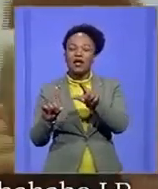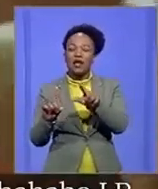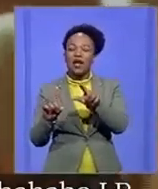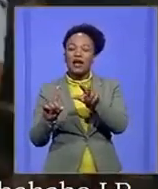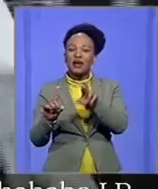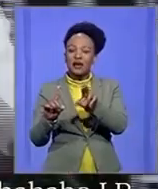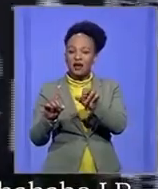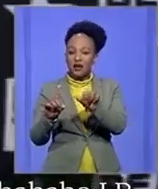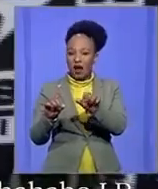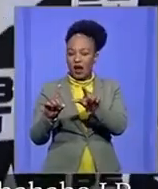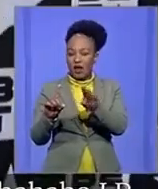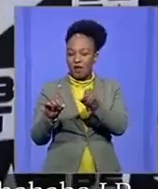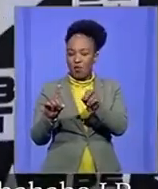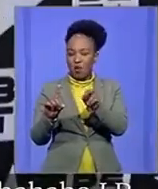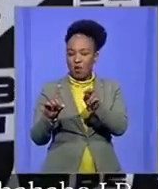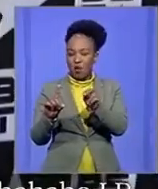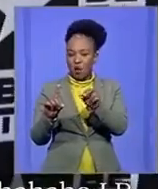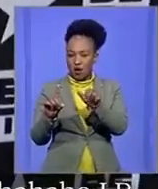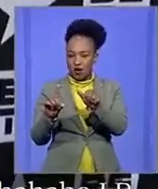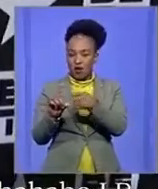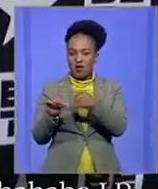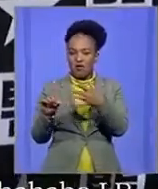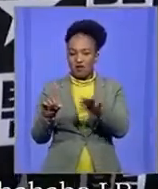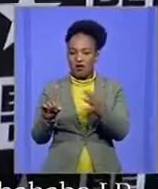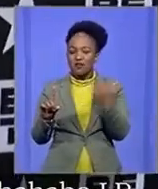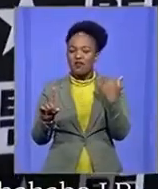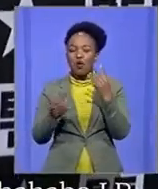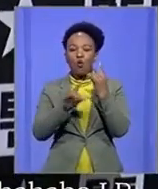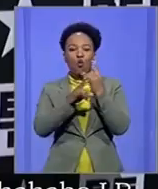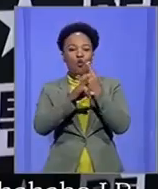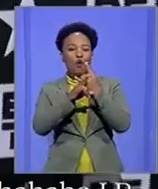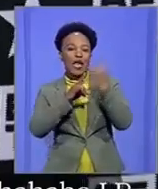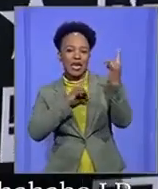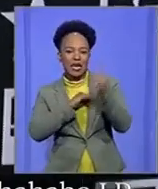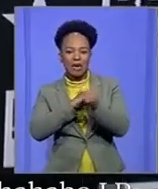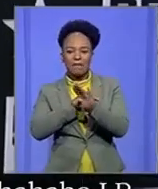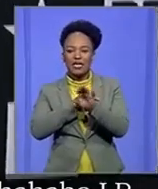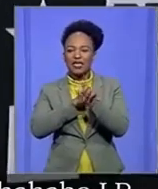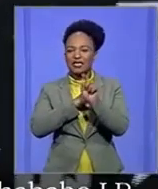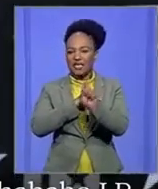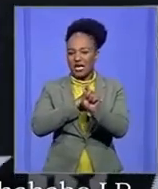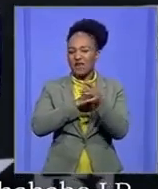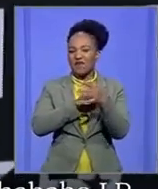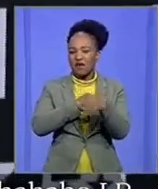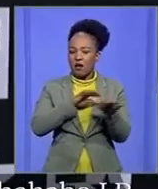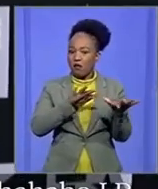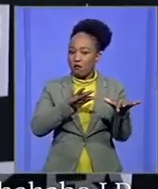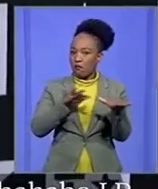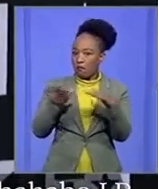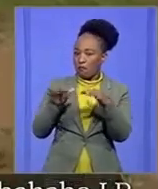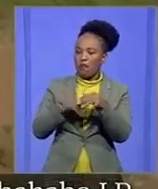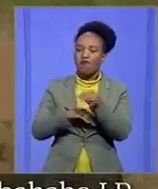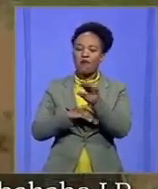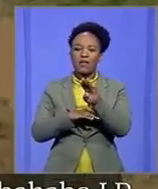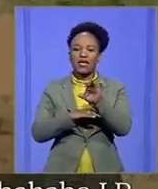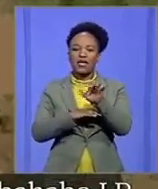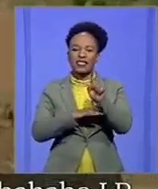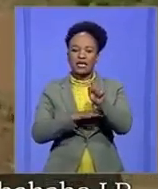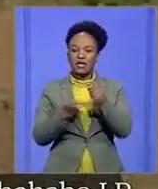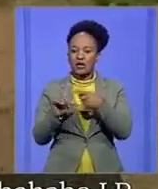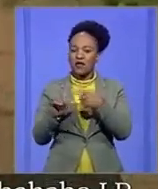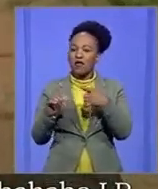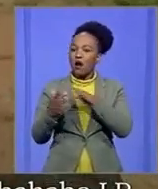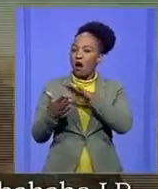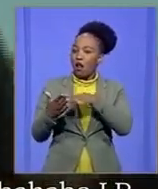Afrika Borwa ka go thopa sefoka sa mohlaolo yo mokaone-kaone wa go kgethwa ke babogedi go difoka tša BET. Seopedi se sa legala